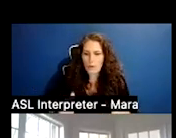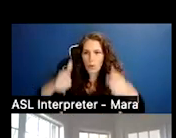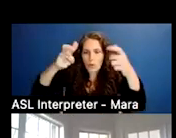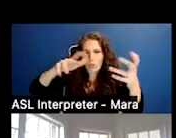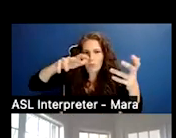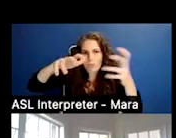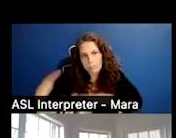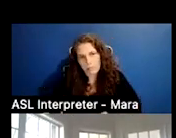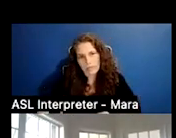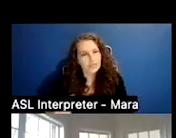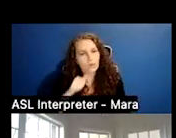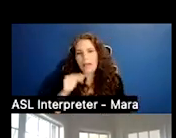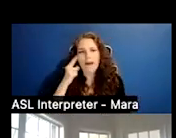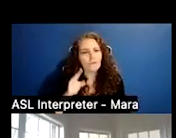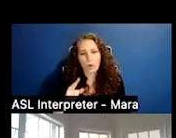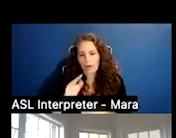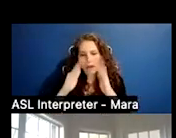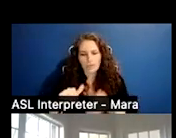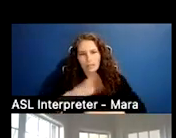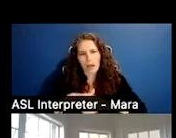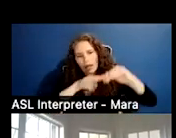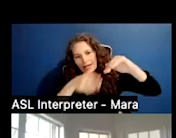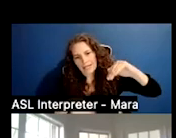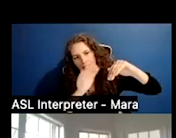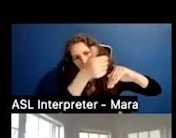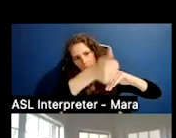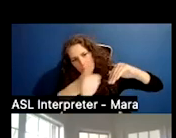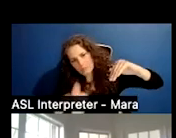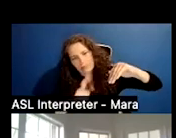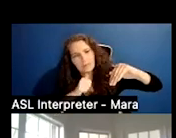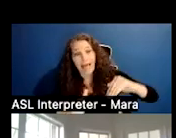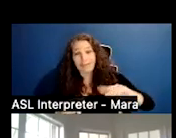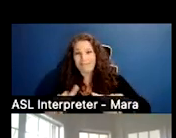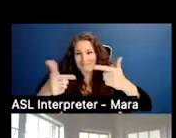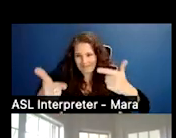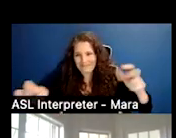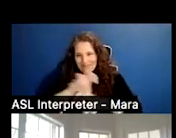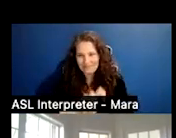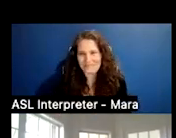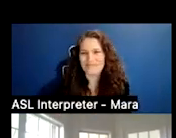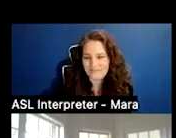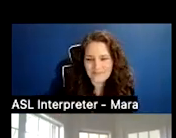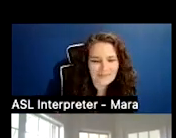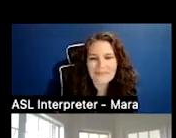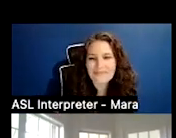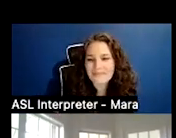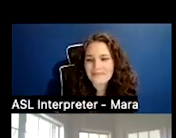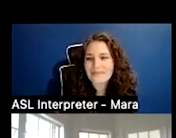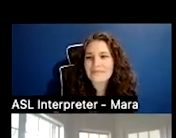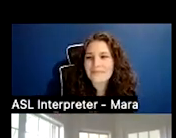this is not for hillside houses. Okay, maybe the last comment here is, please comment on the